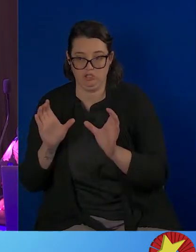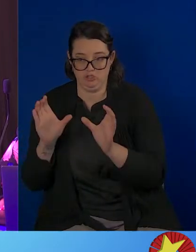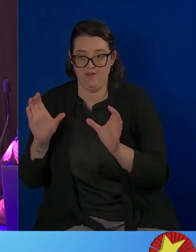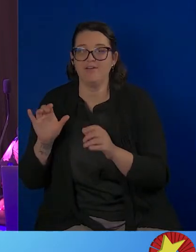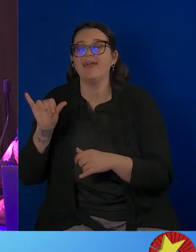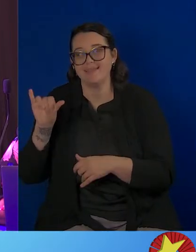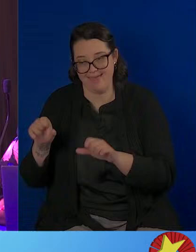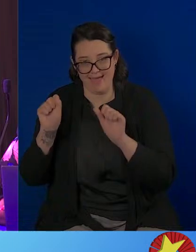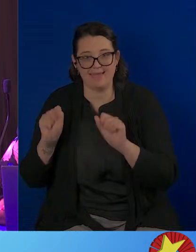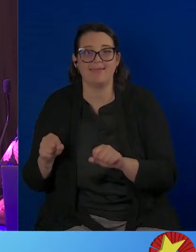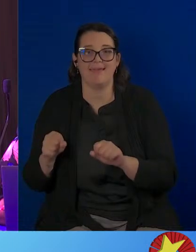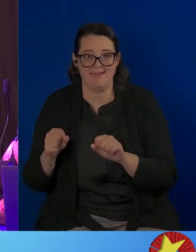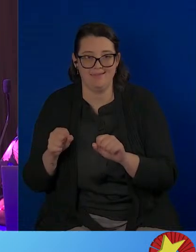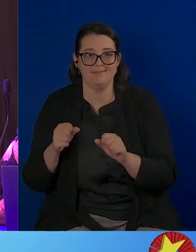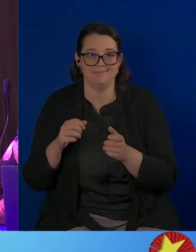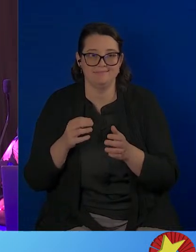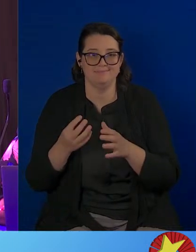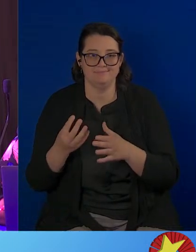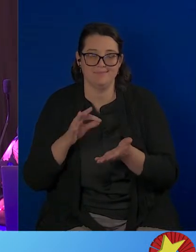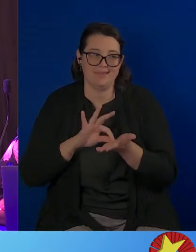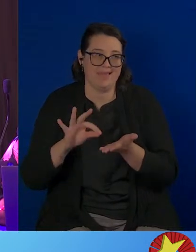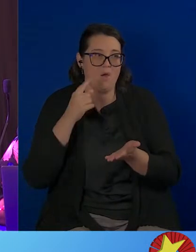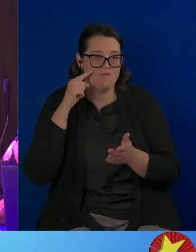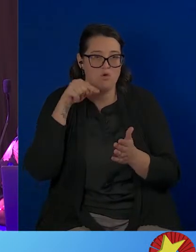301 checklist.